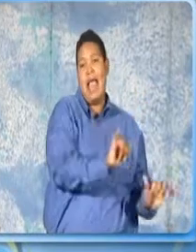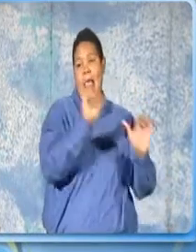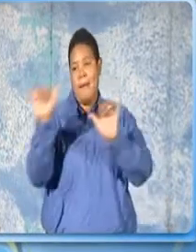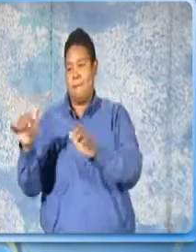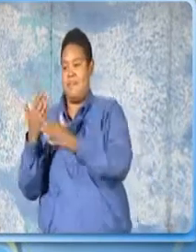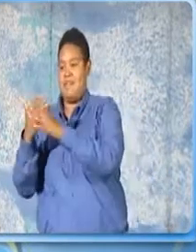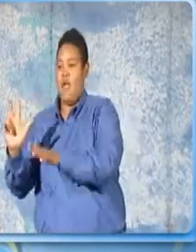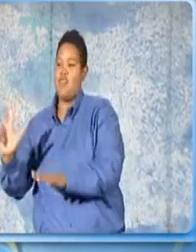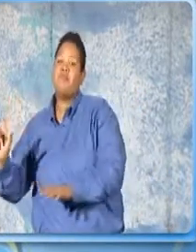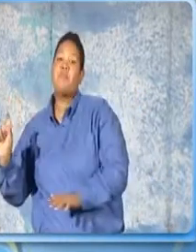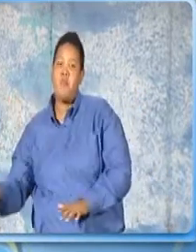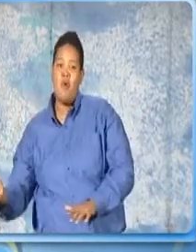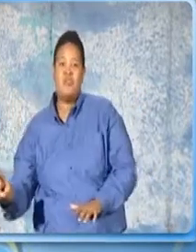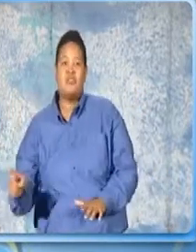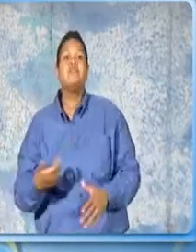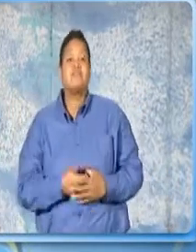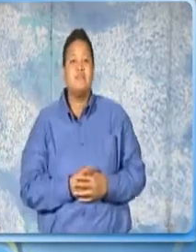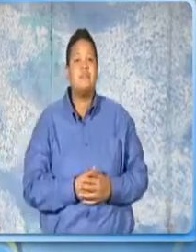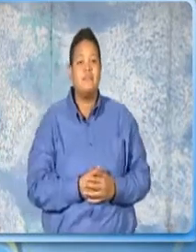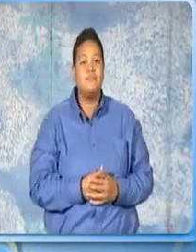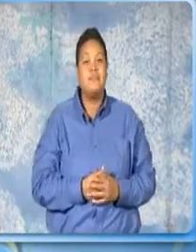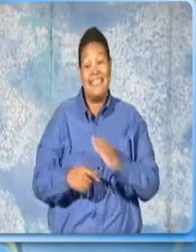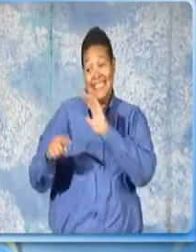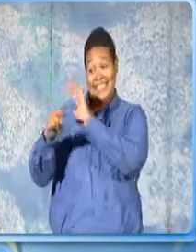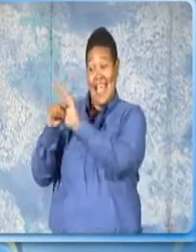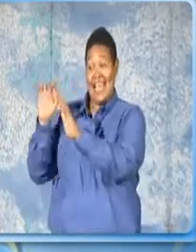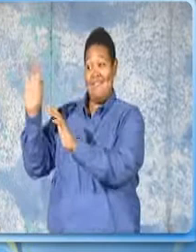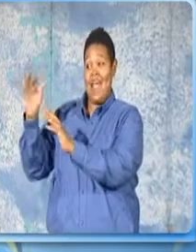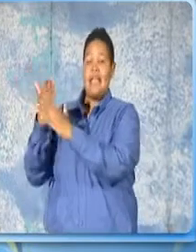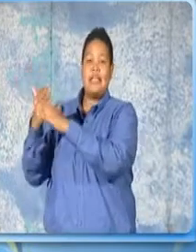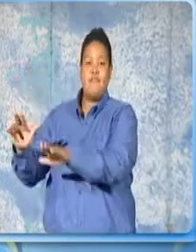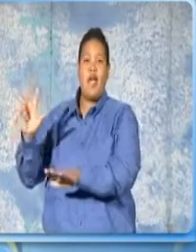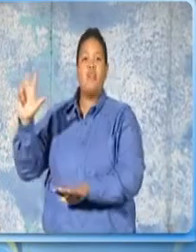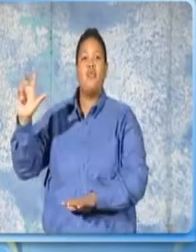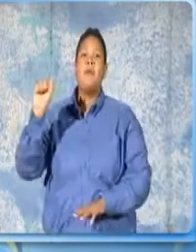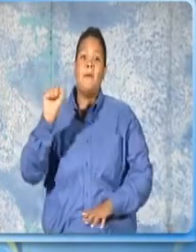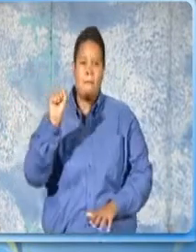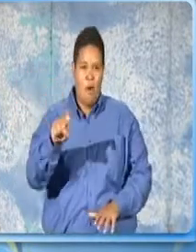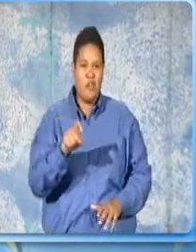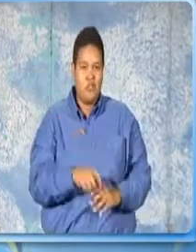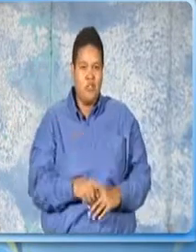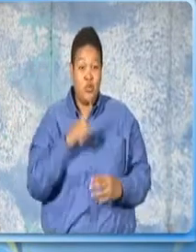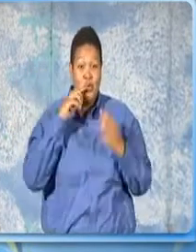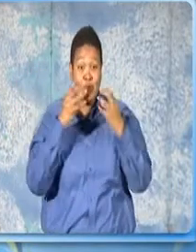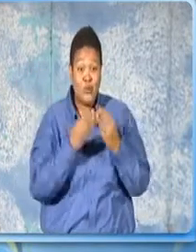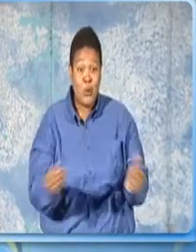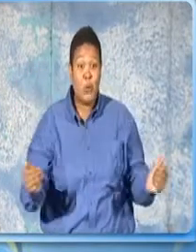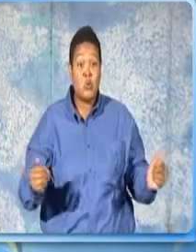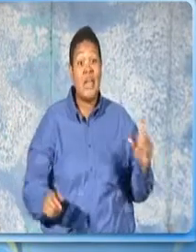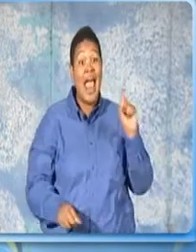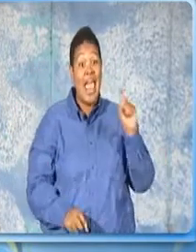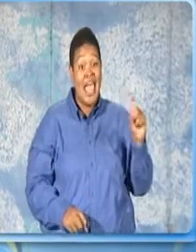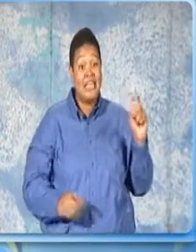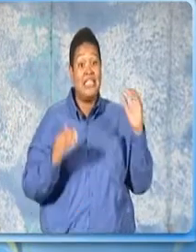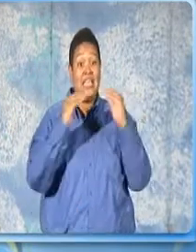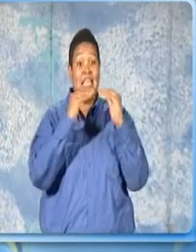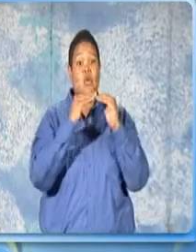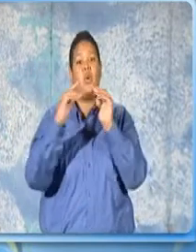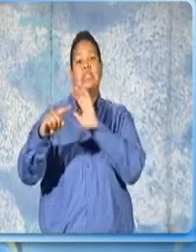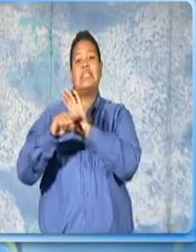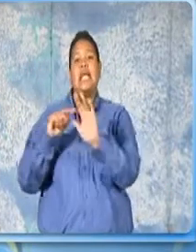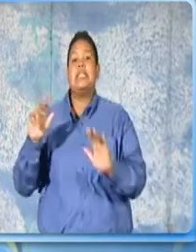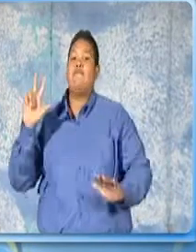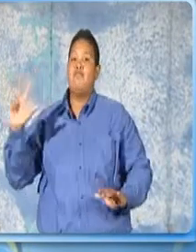other. So we also divide negative 9 by 3. So the solution is x equals negative